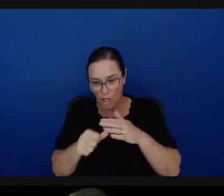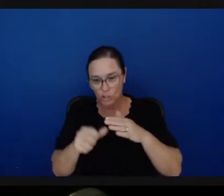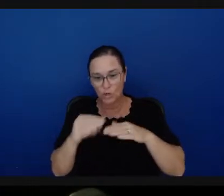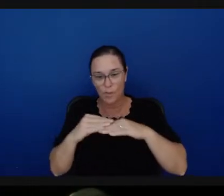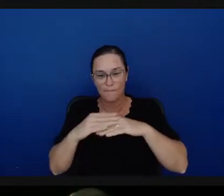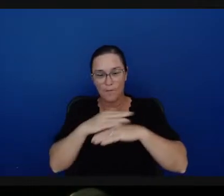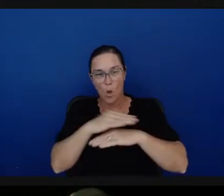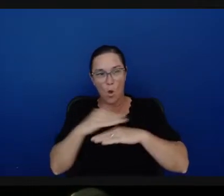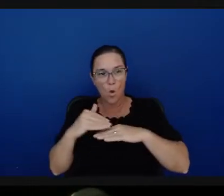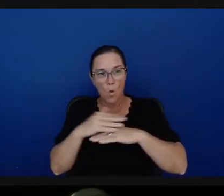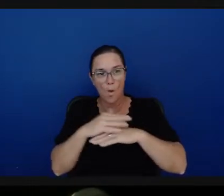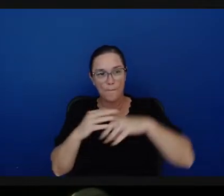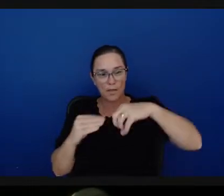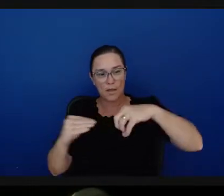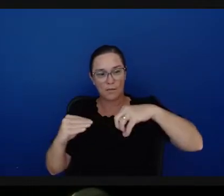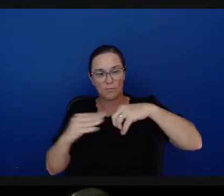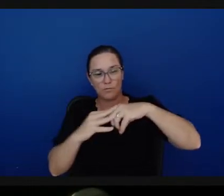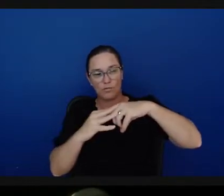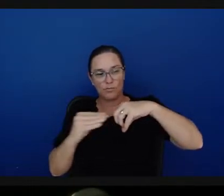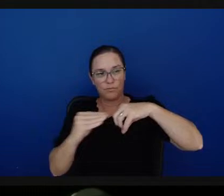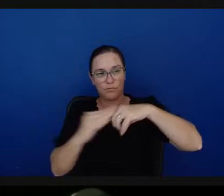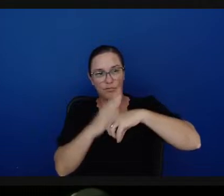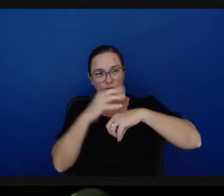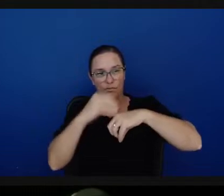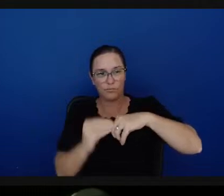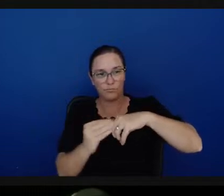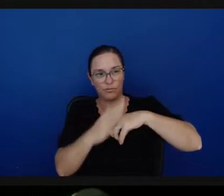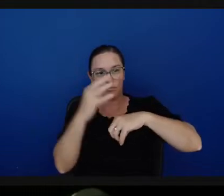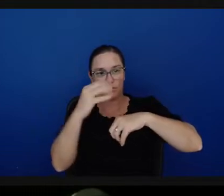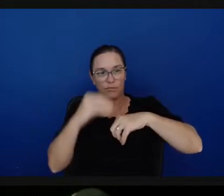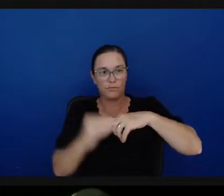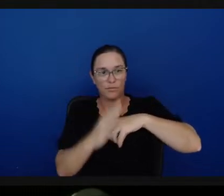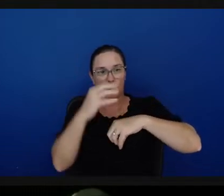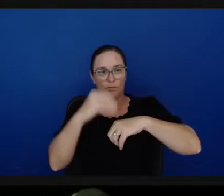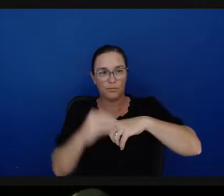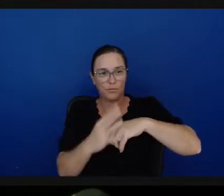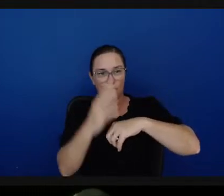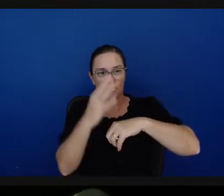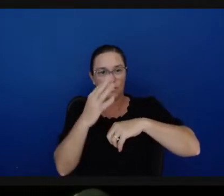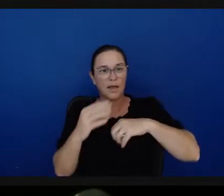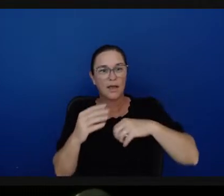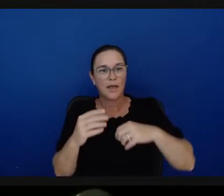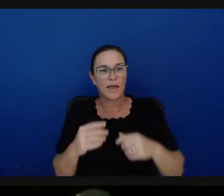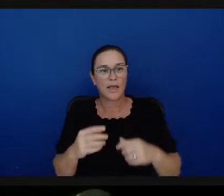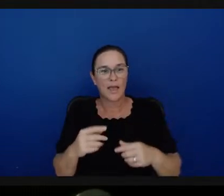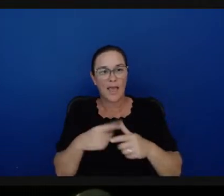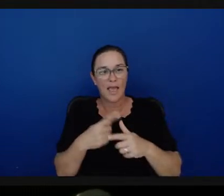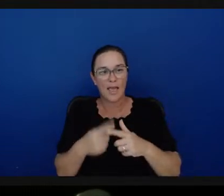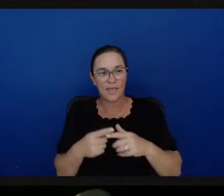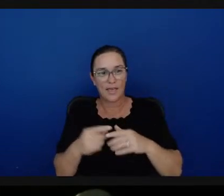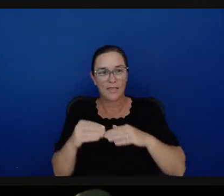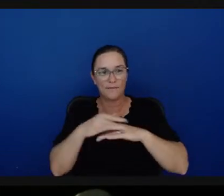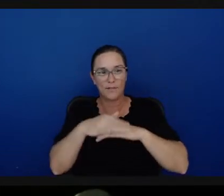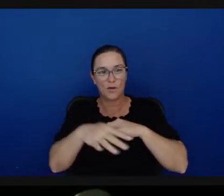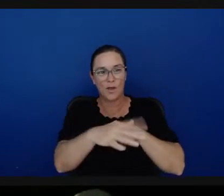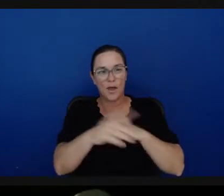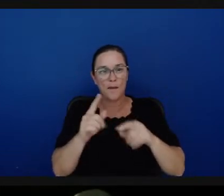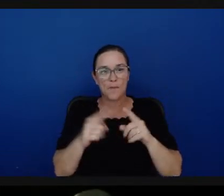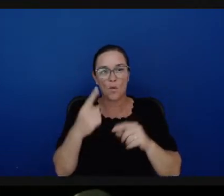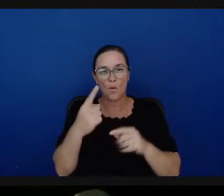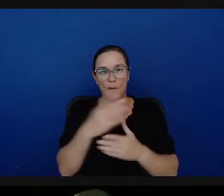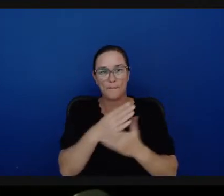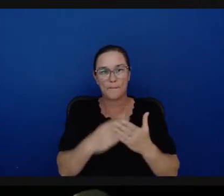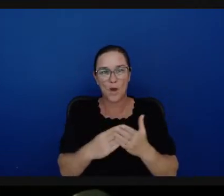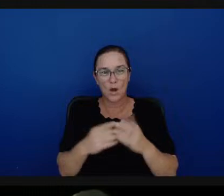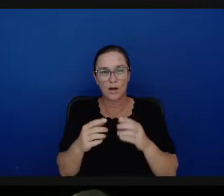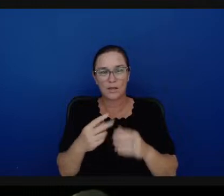that some of those waves and splashes come and catch it, and the flow keeps going down the channel, but one piece is stuck, and then you can pull it